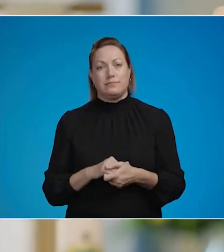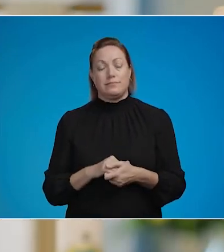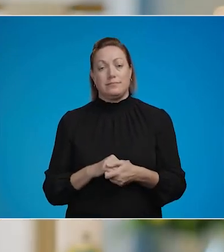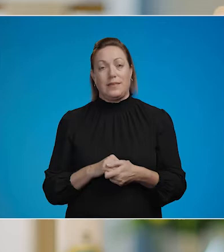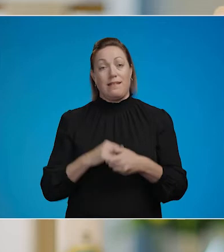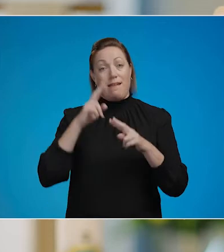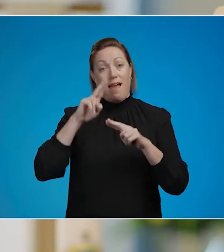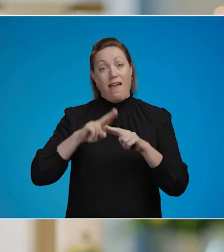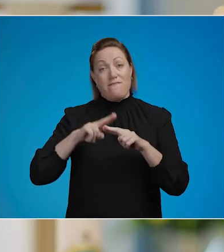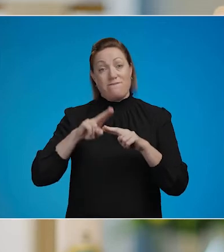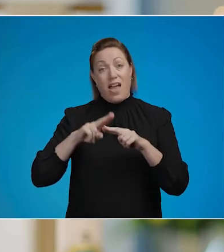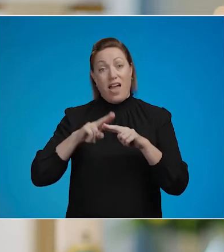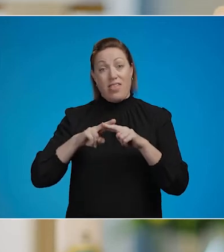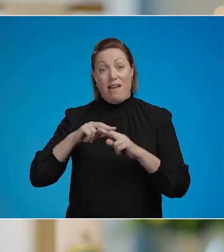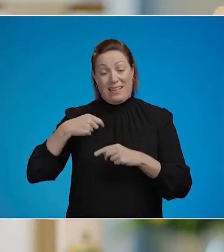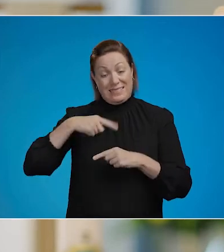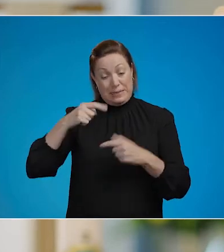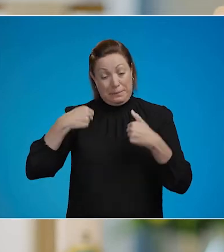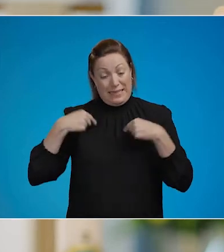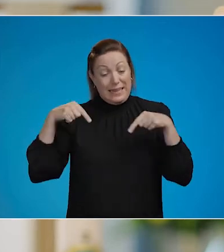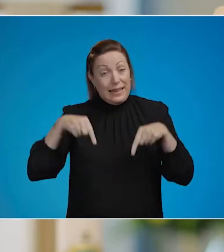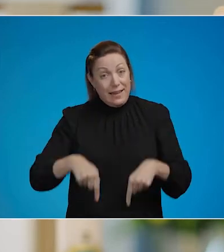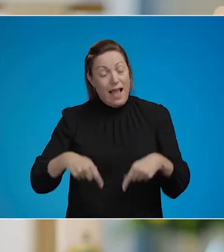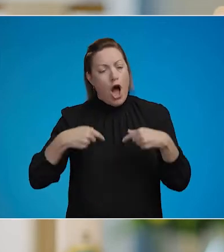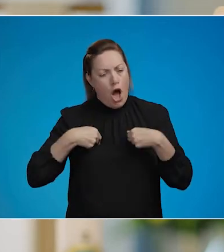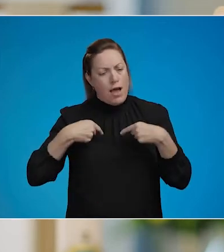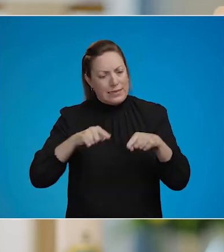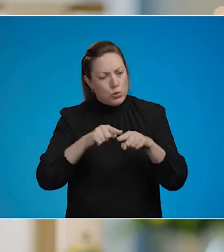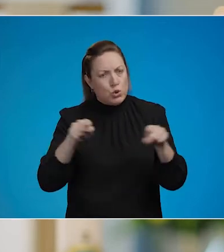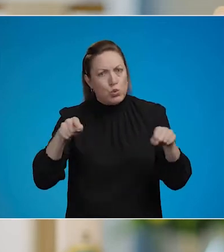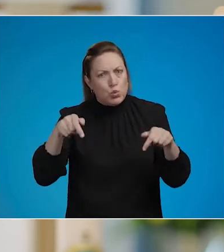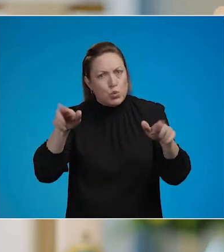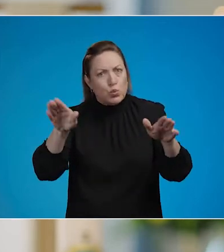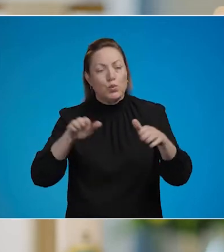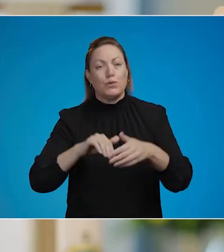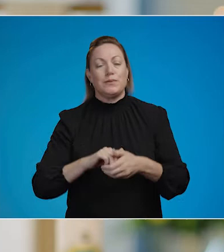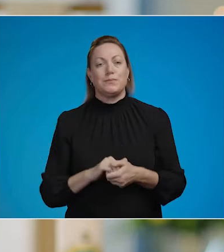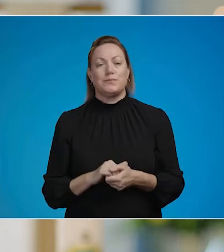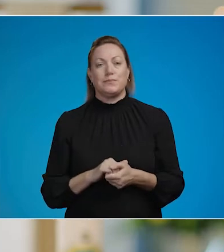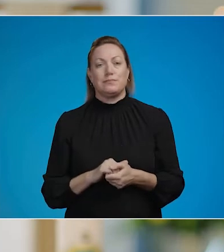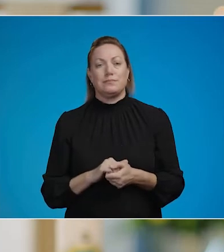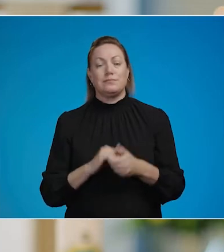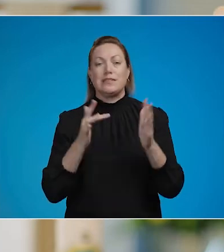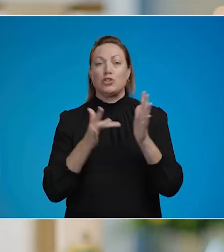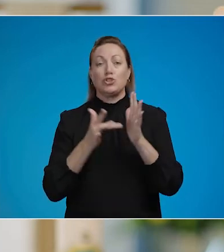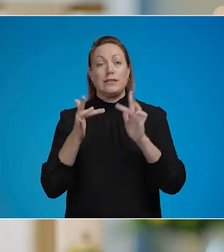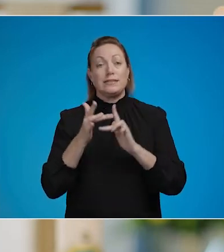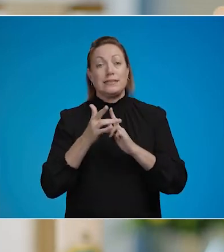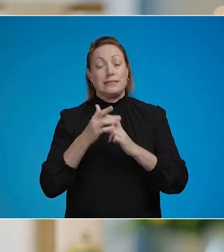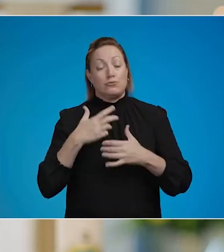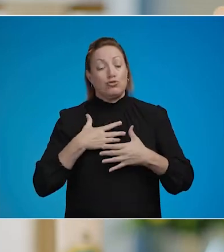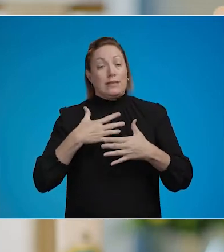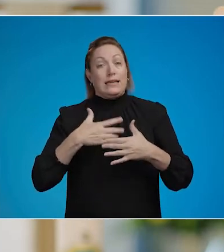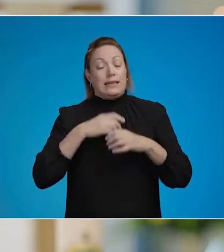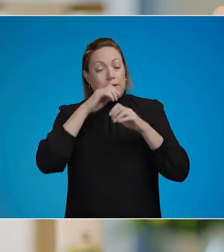me, so am I sending you. After saying this, he breathed on them